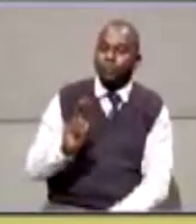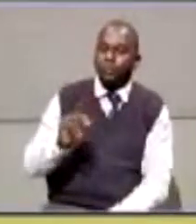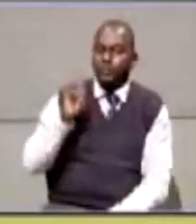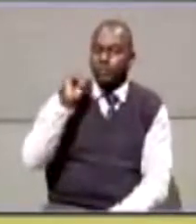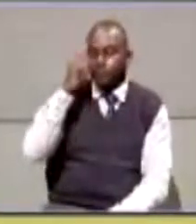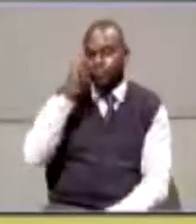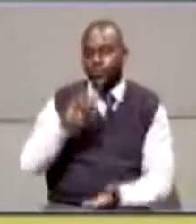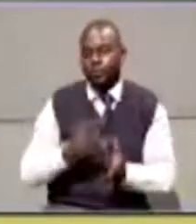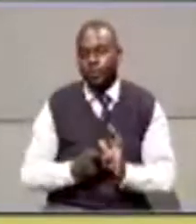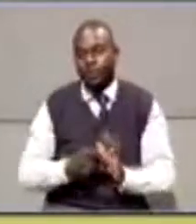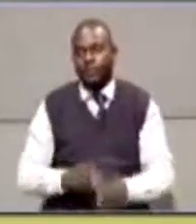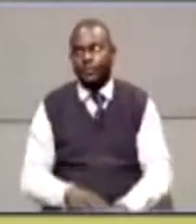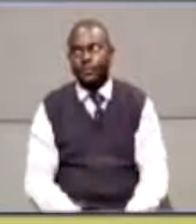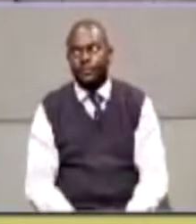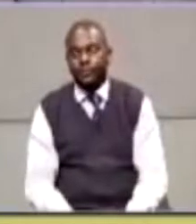government projects.